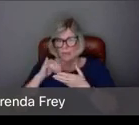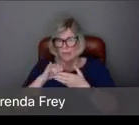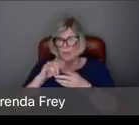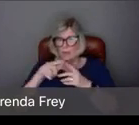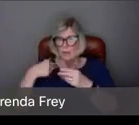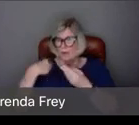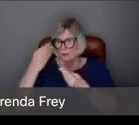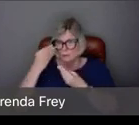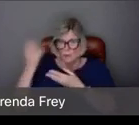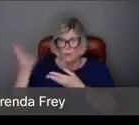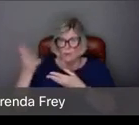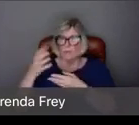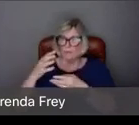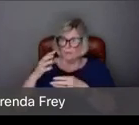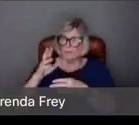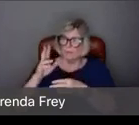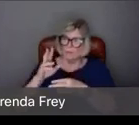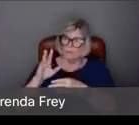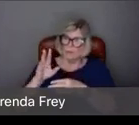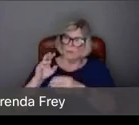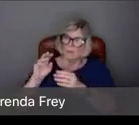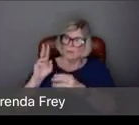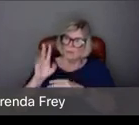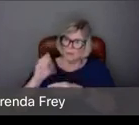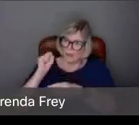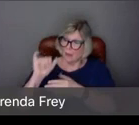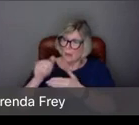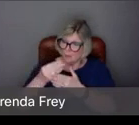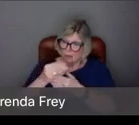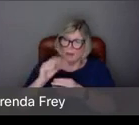I told them to take the money and put it towards my,